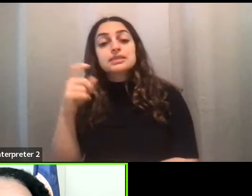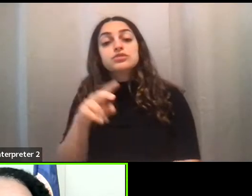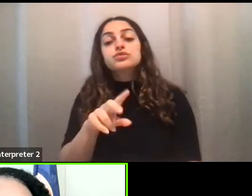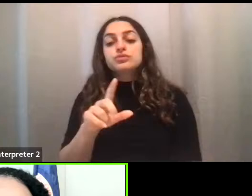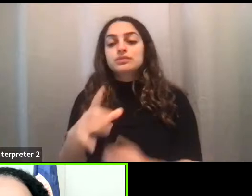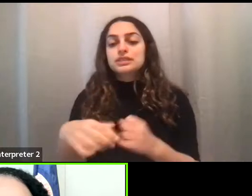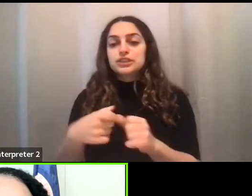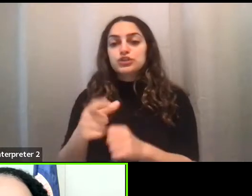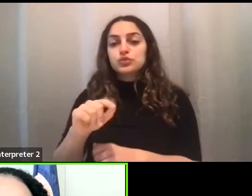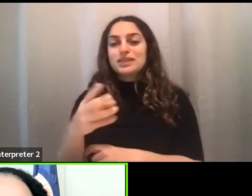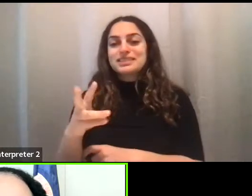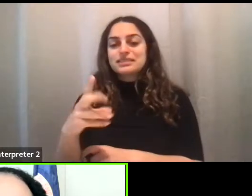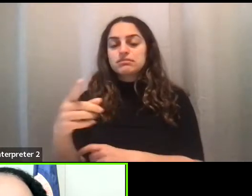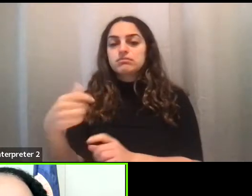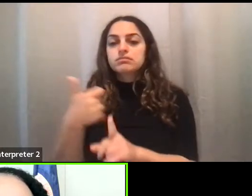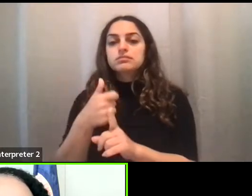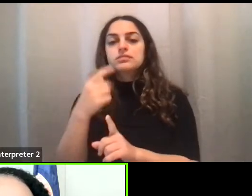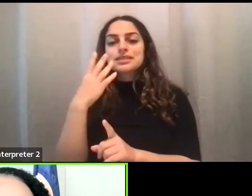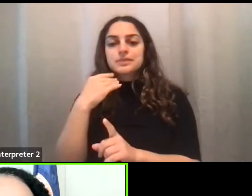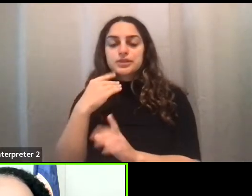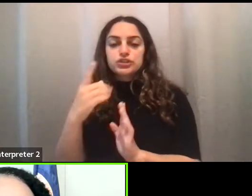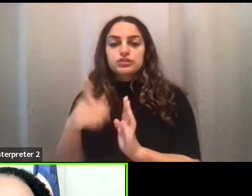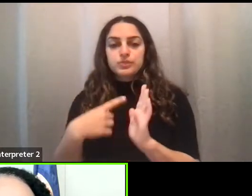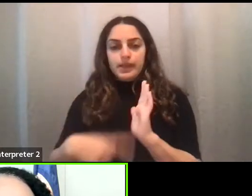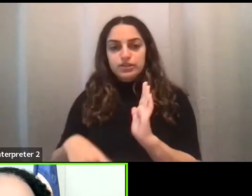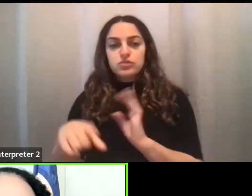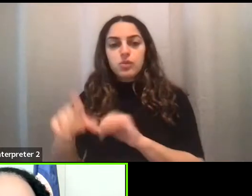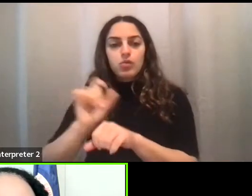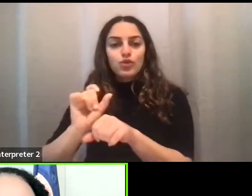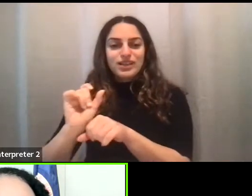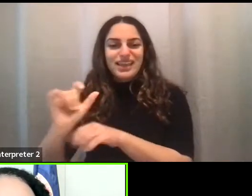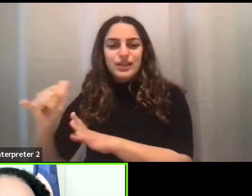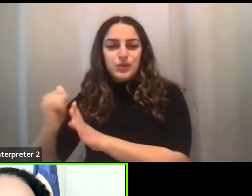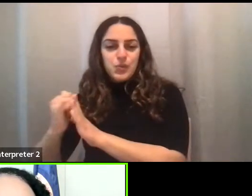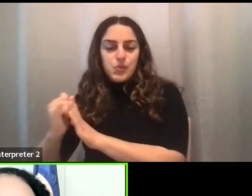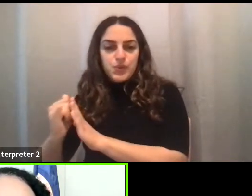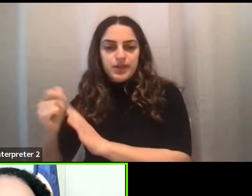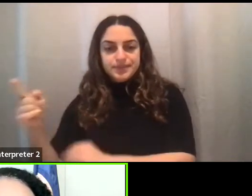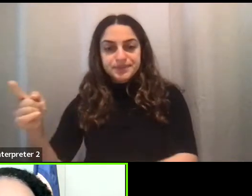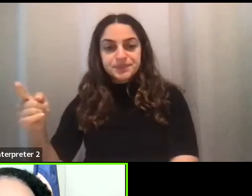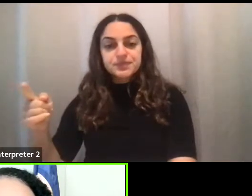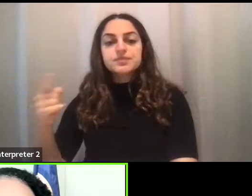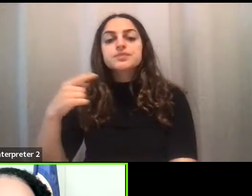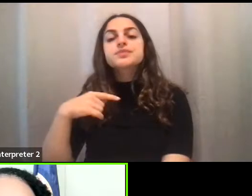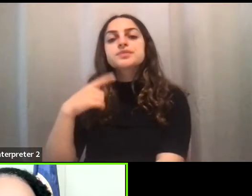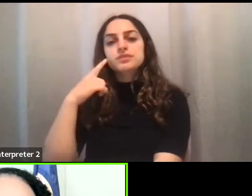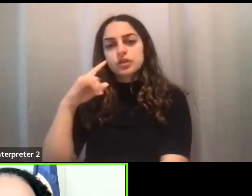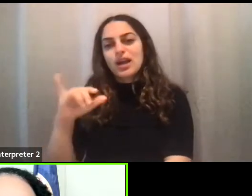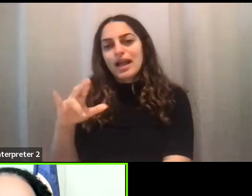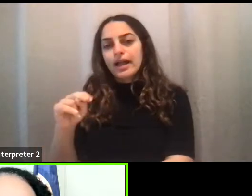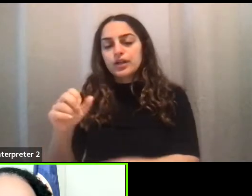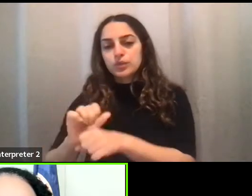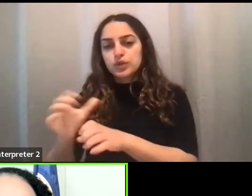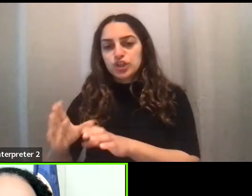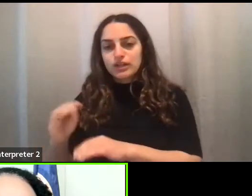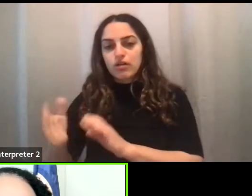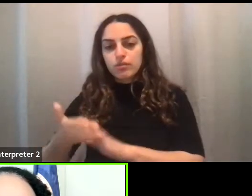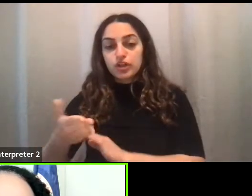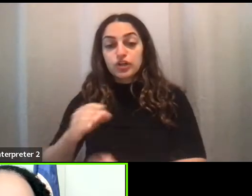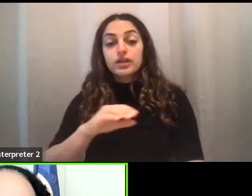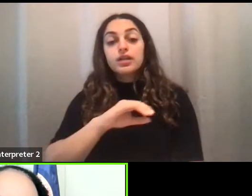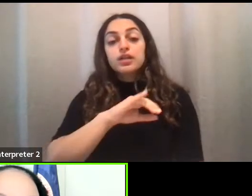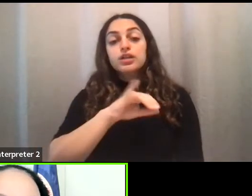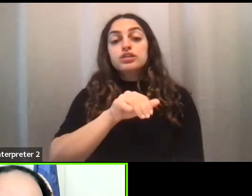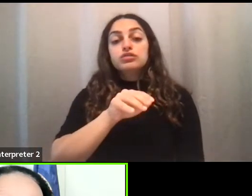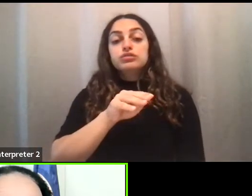discrimination while working at an upstate new york construction site as an iron worker and operator james